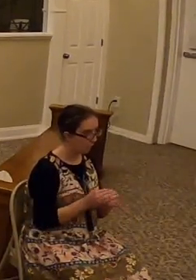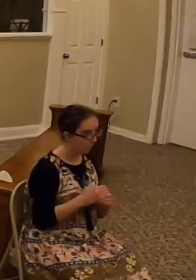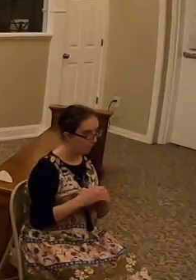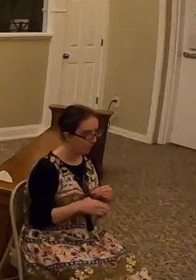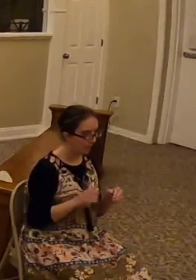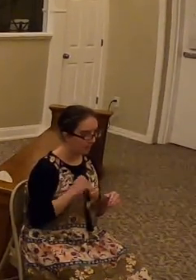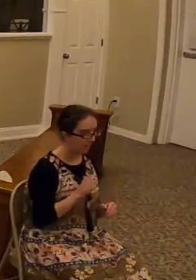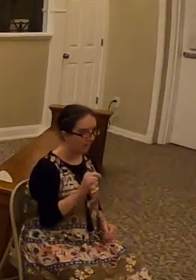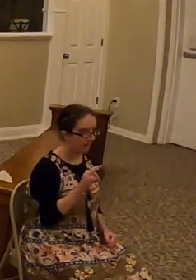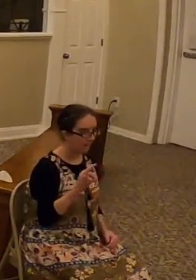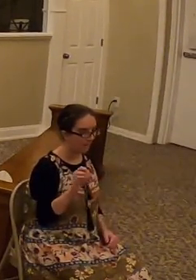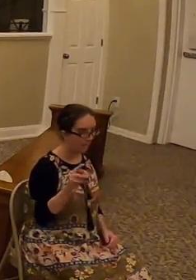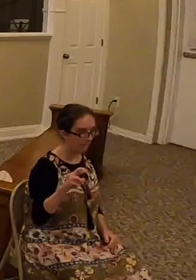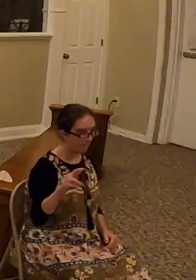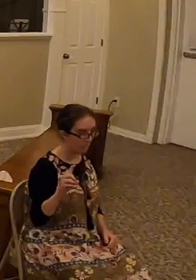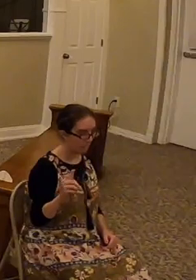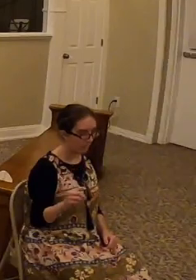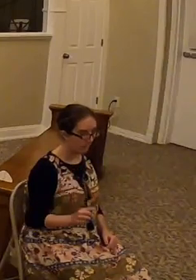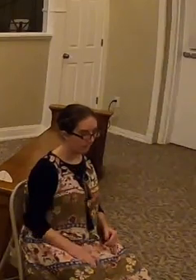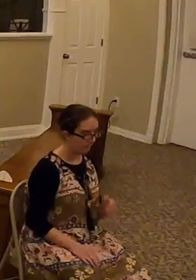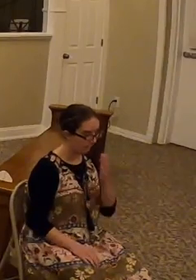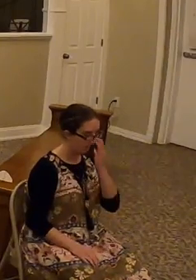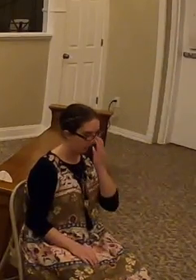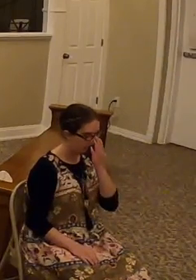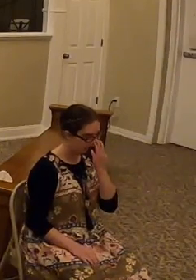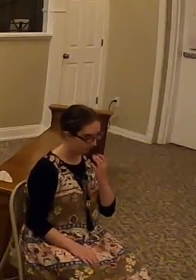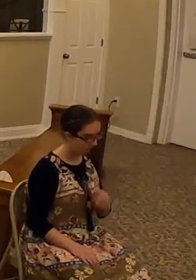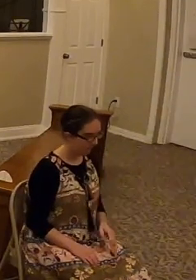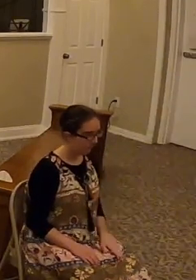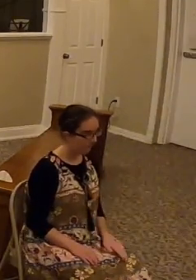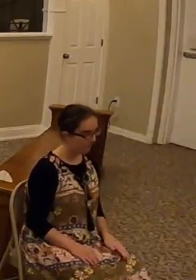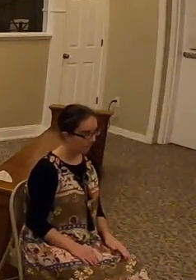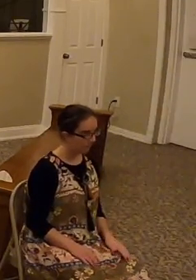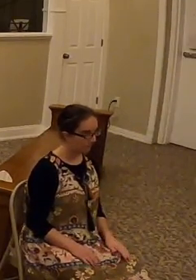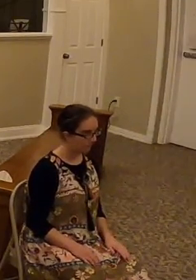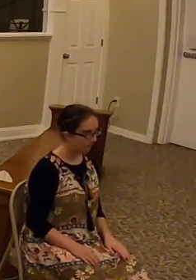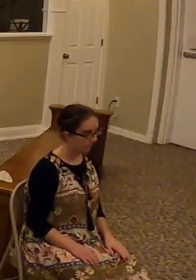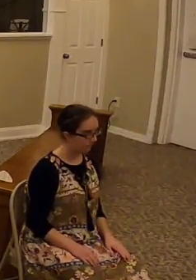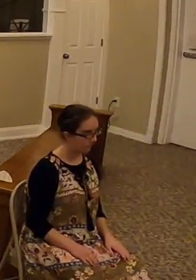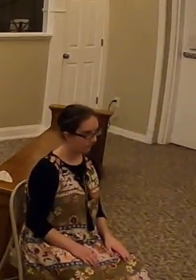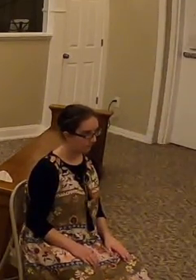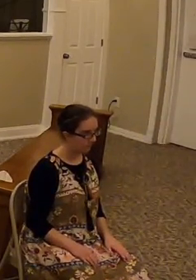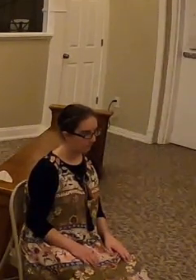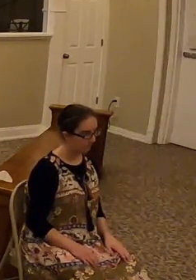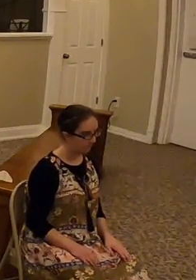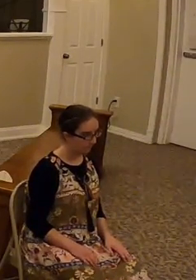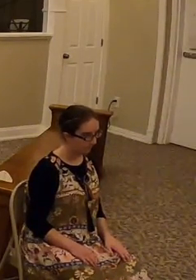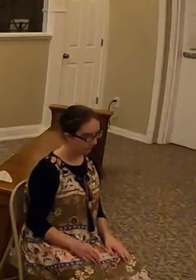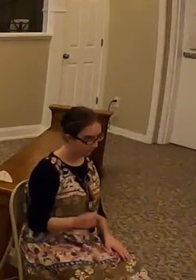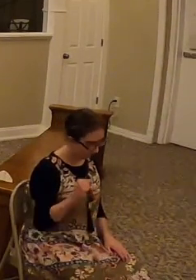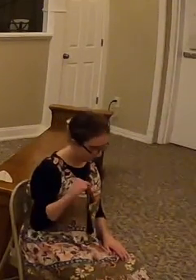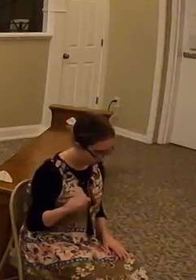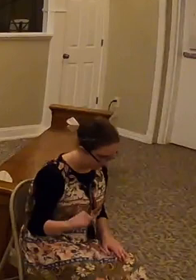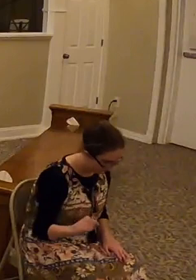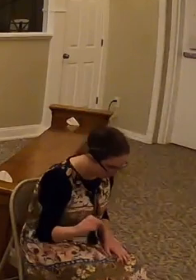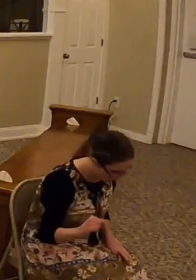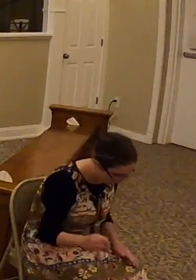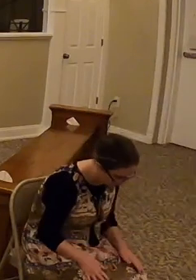than I can afford, you know." And anyway, so, all right, so let's go a little